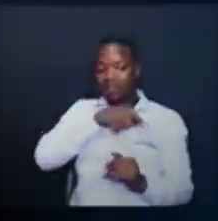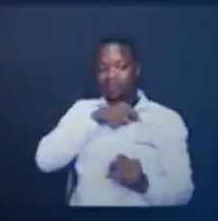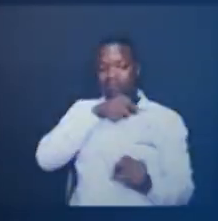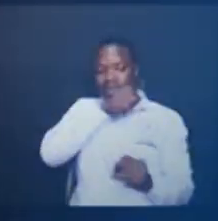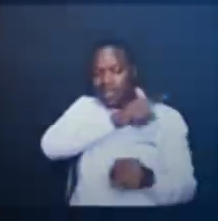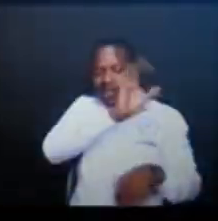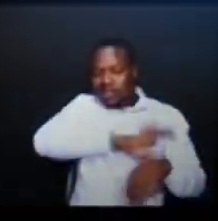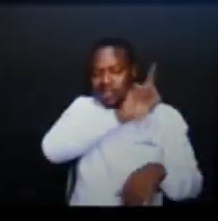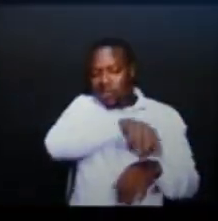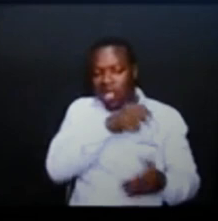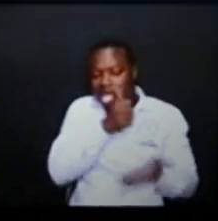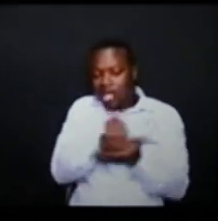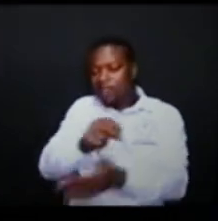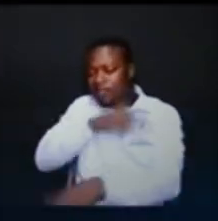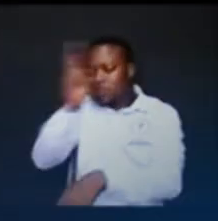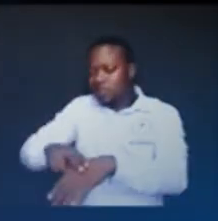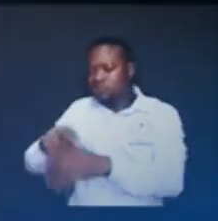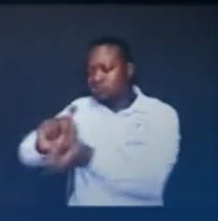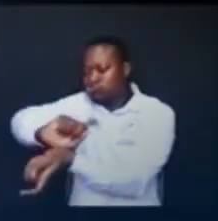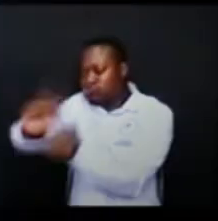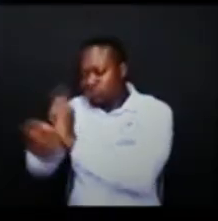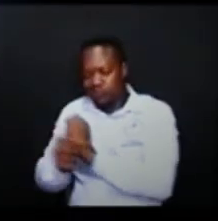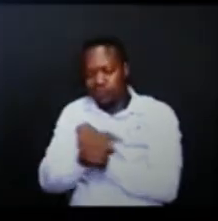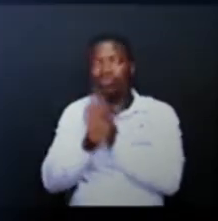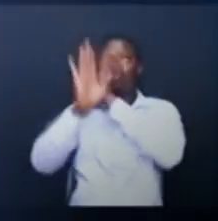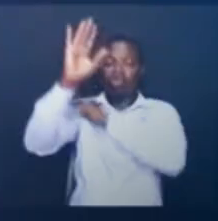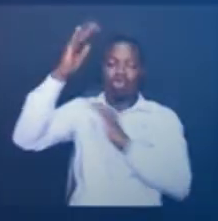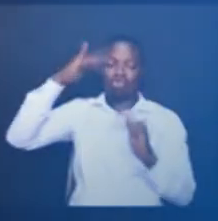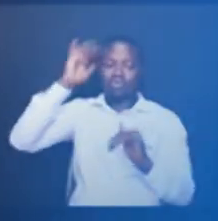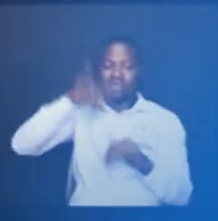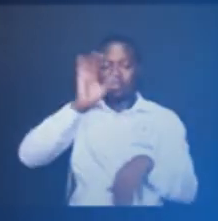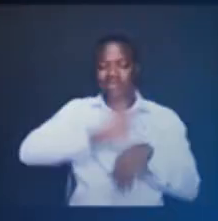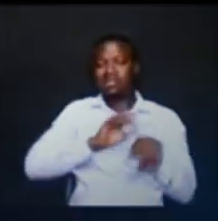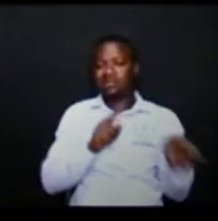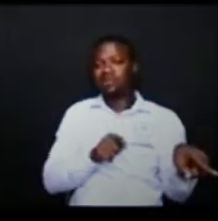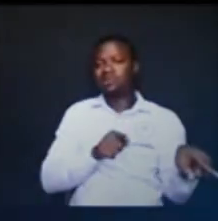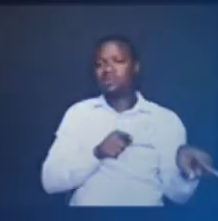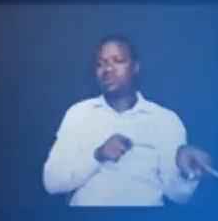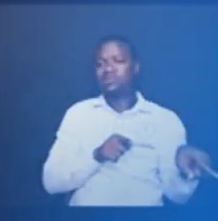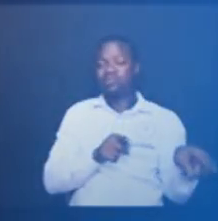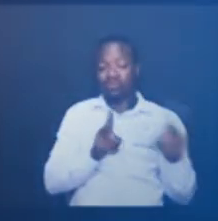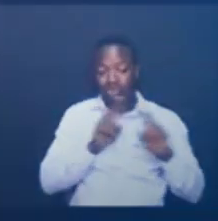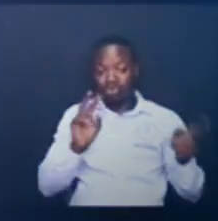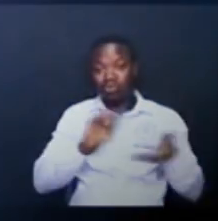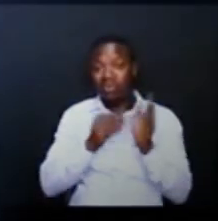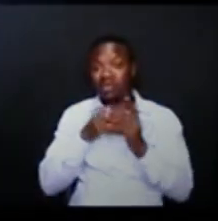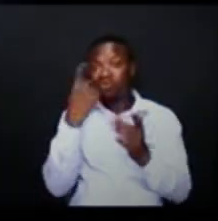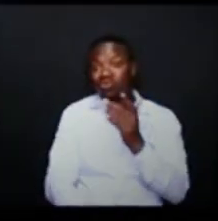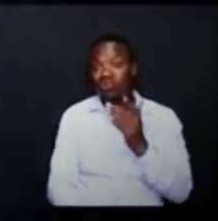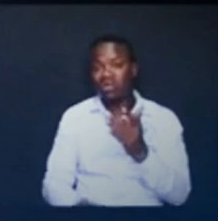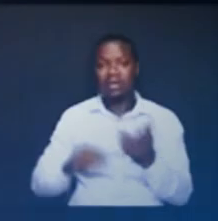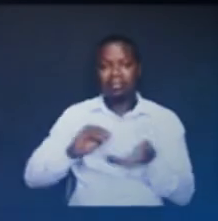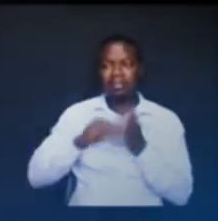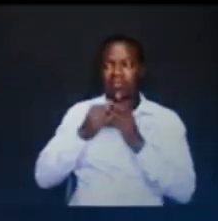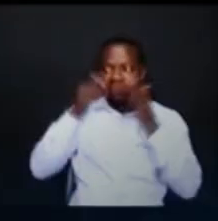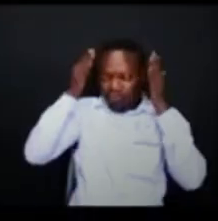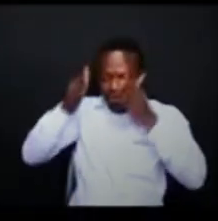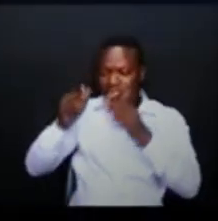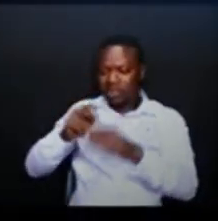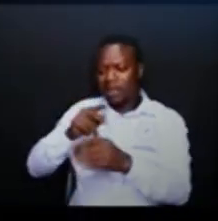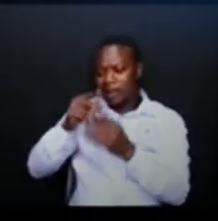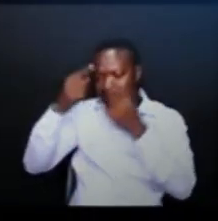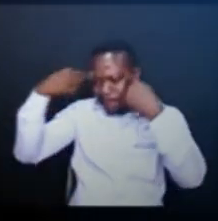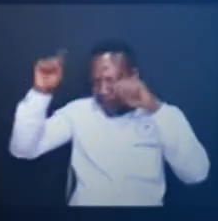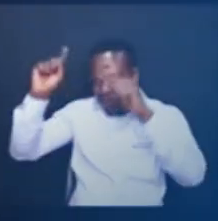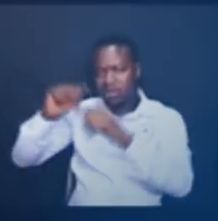Adofonom onyankopon asafo no enu no onyankopon ni da so a onam so be sakira aman. Let us seek the prosperity of our nation. Omi yanhwehwe